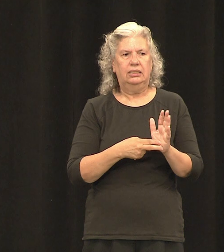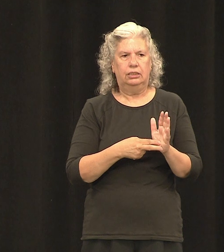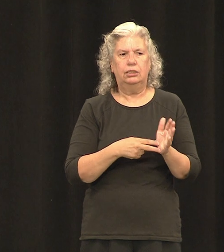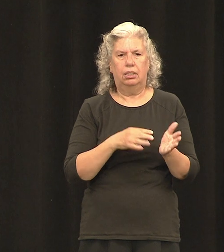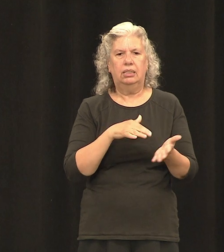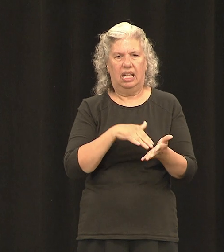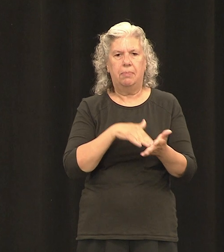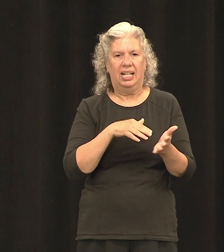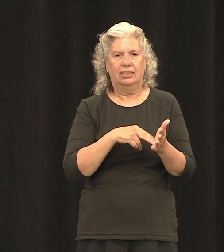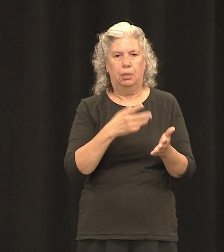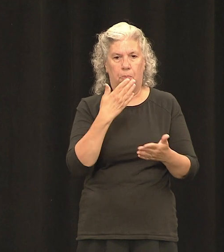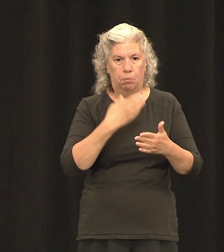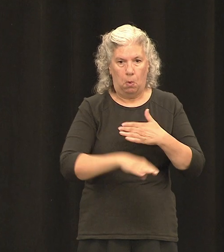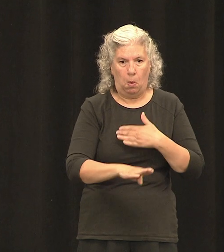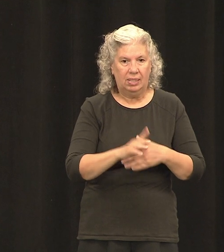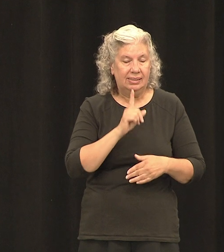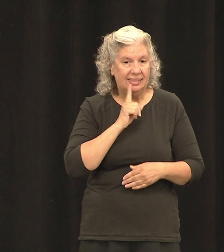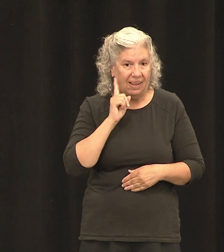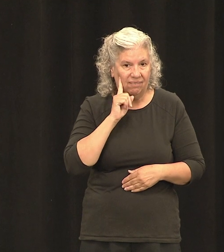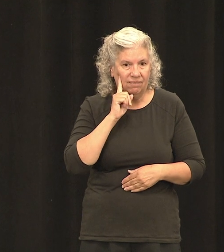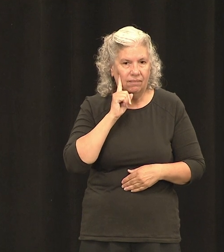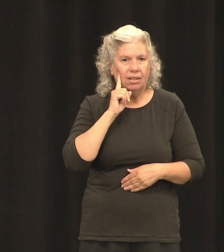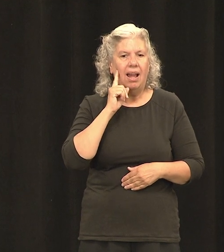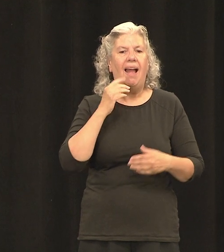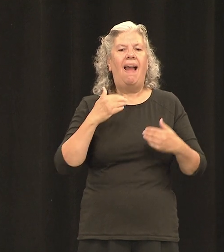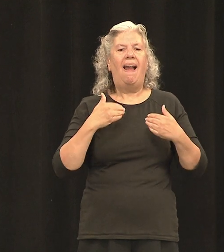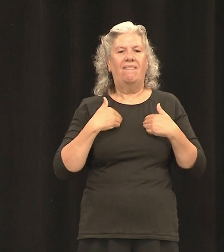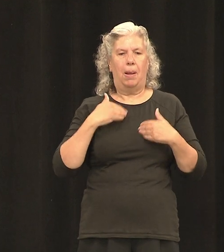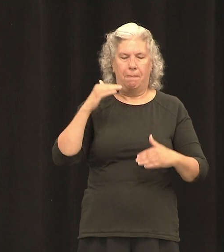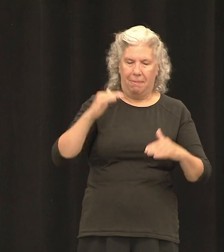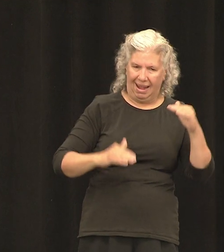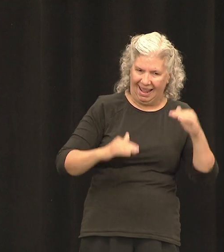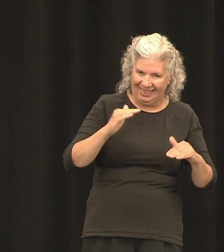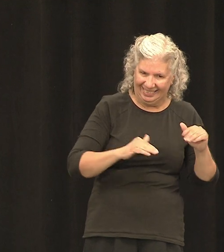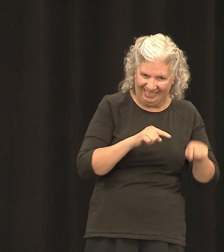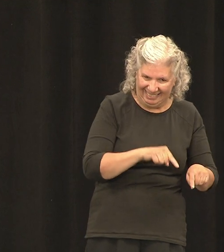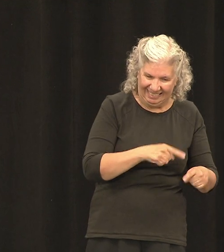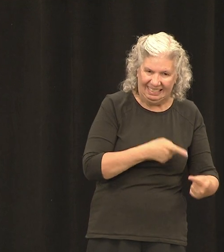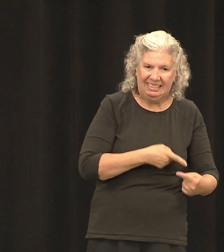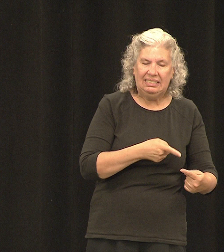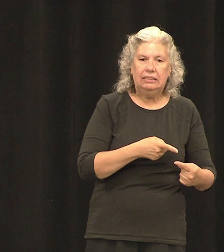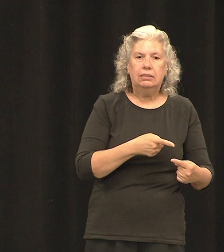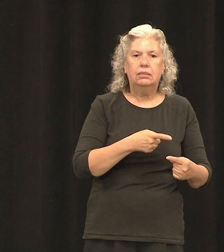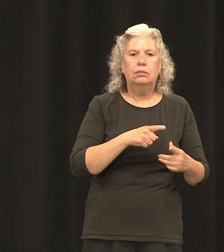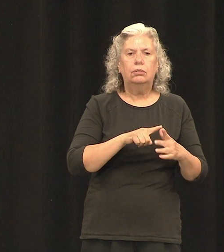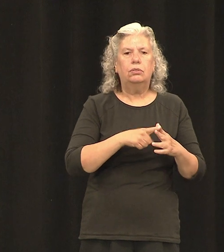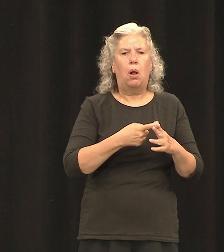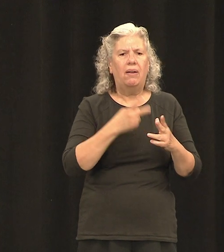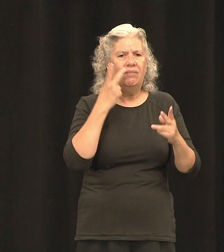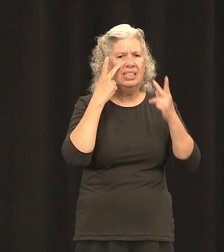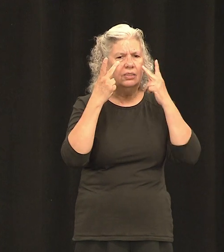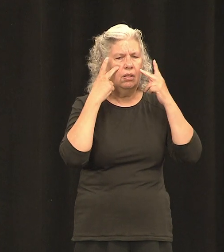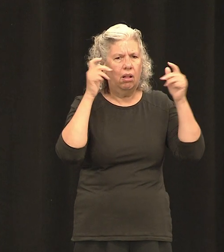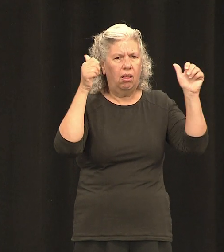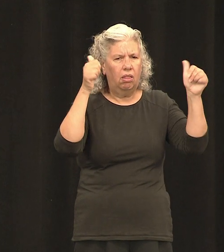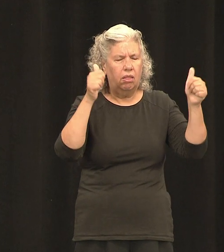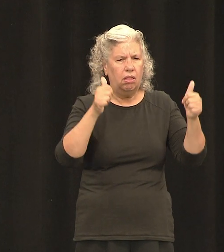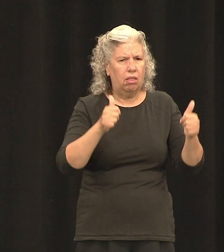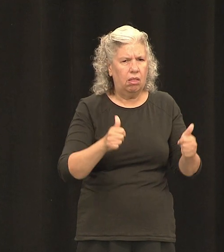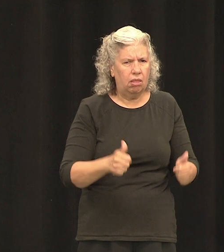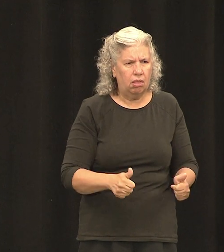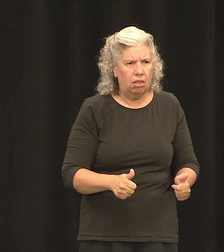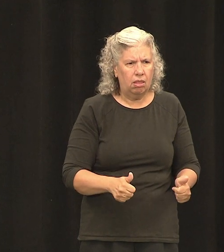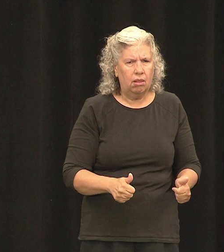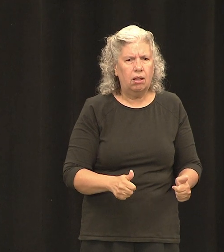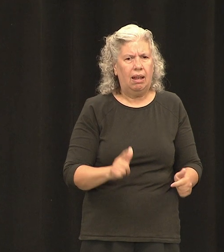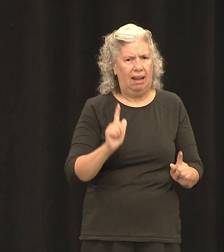balance difficulties, and begin to lose vision or experience symptoms of vision loss around the age